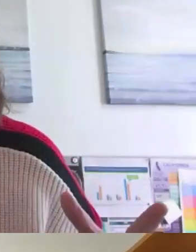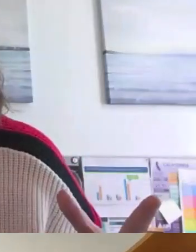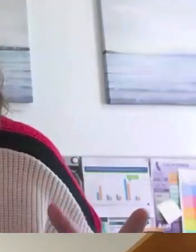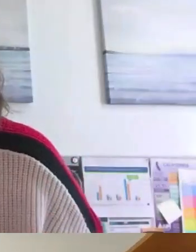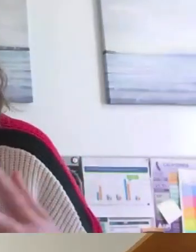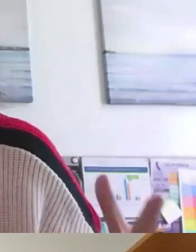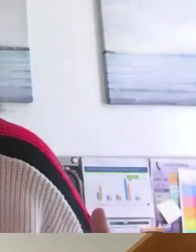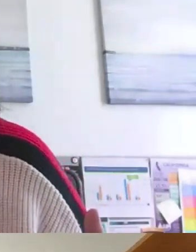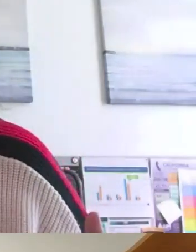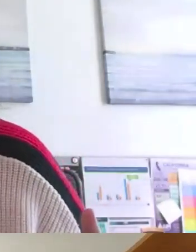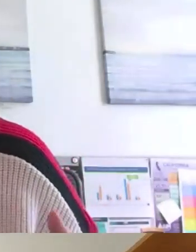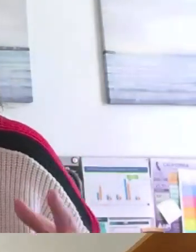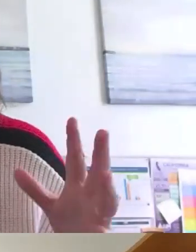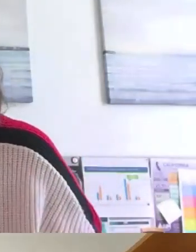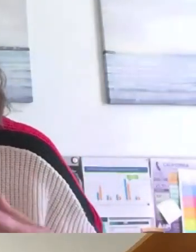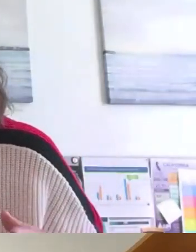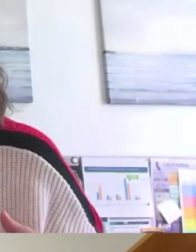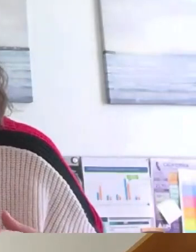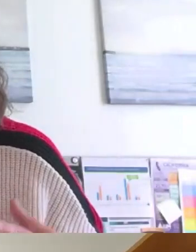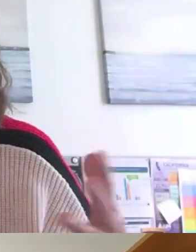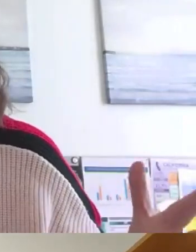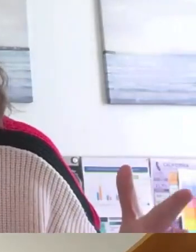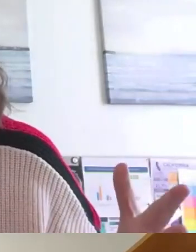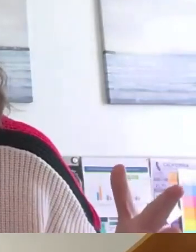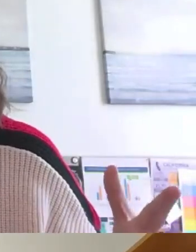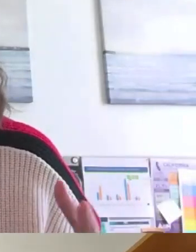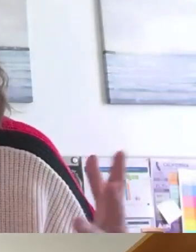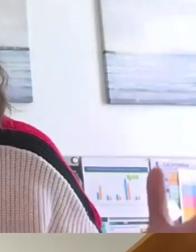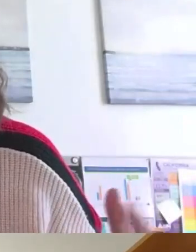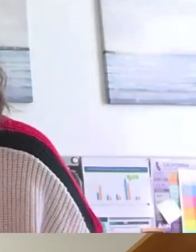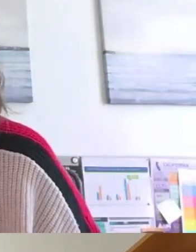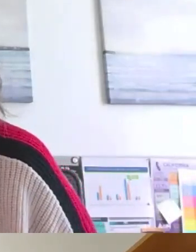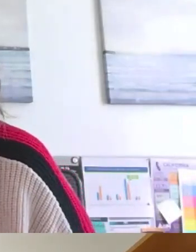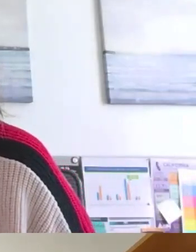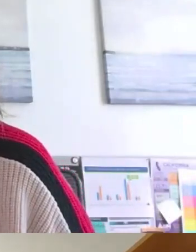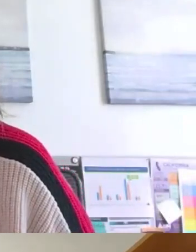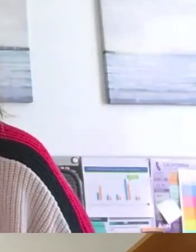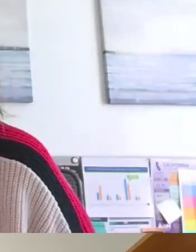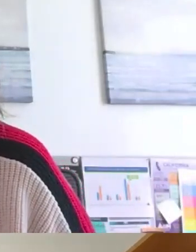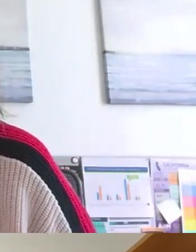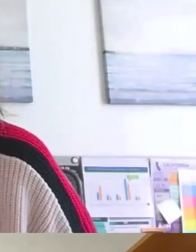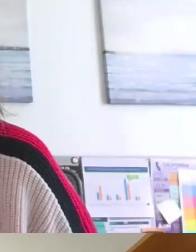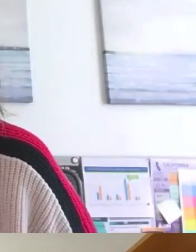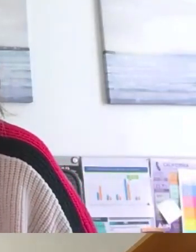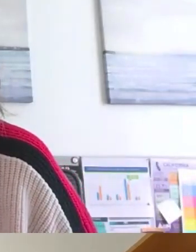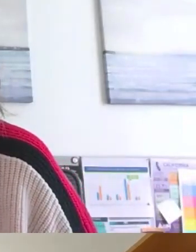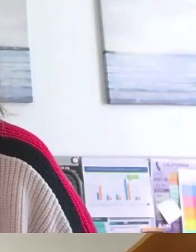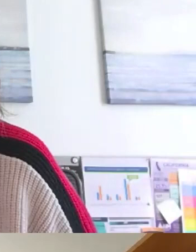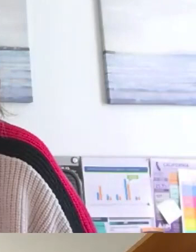health workforce mean for people with Alzheimer's? What does assisted living mean for people with dementia and their families?